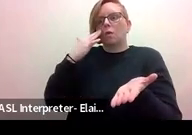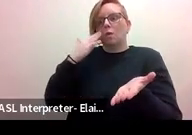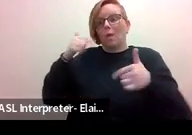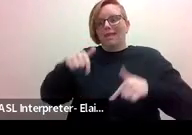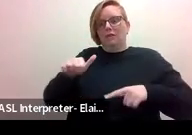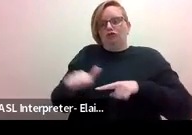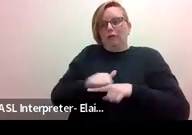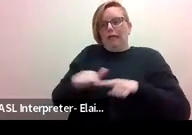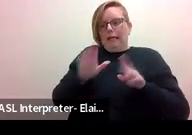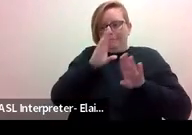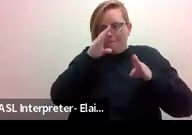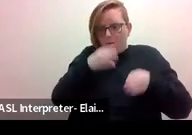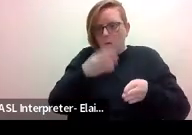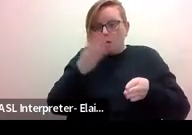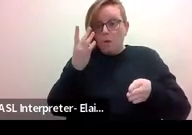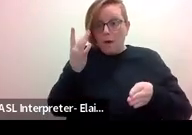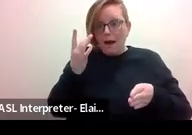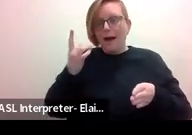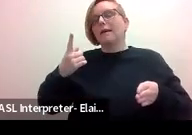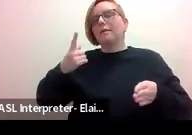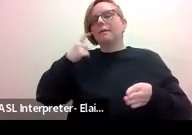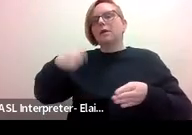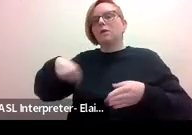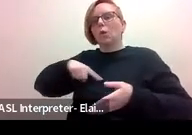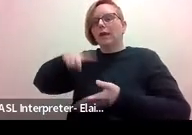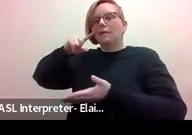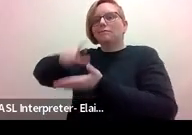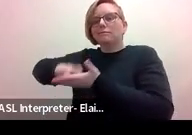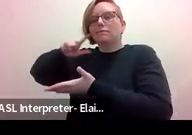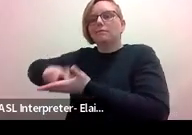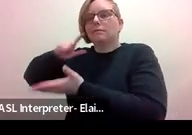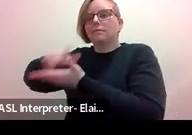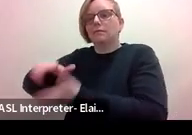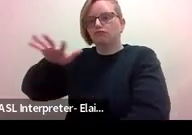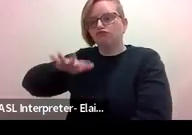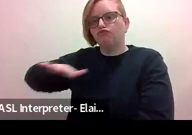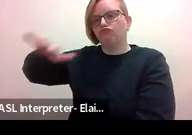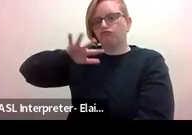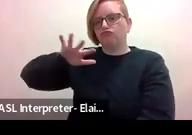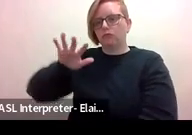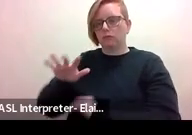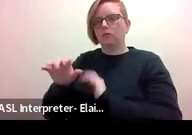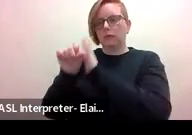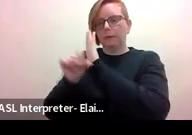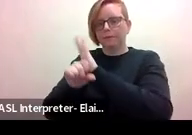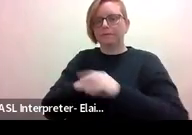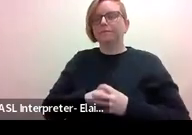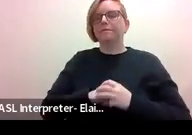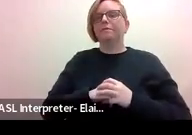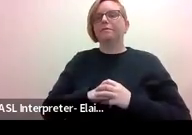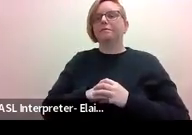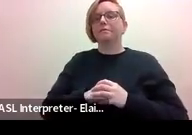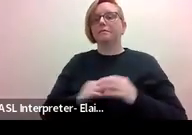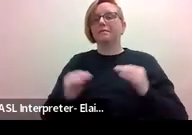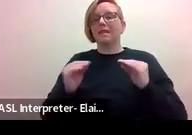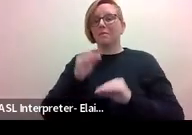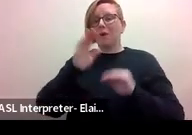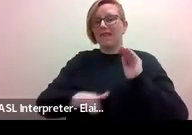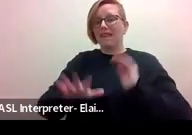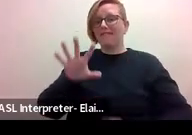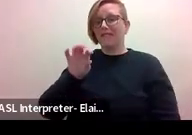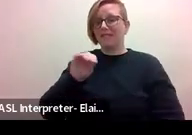focused on. So during some of our previous on-site visits, more than 50% of the IEPs we reviewed did not